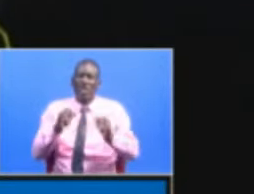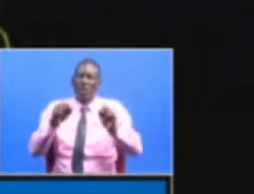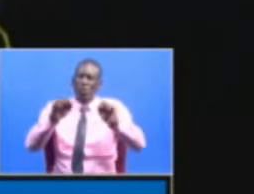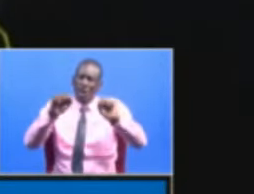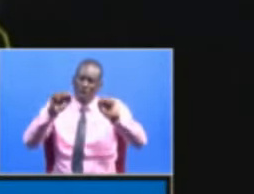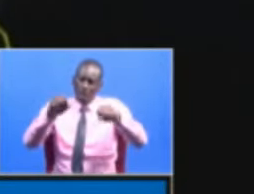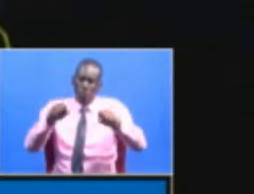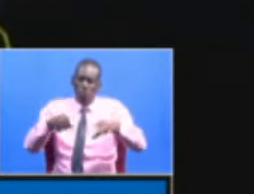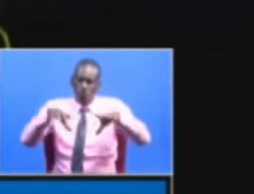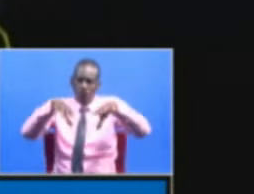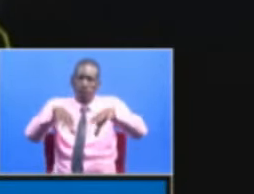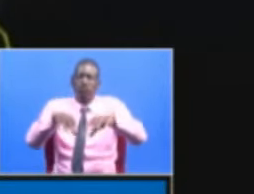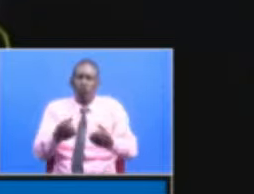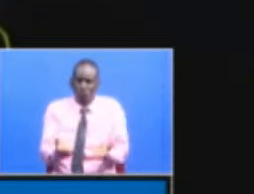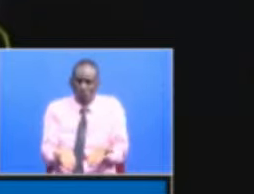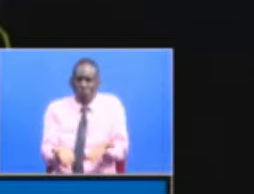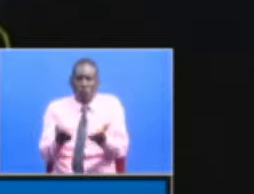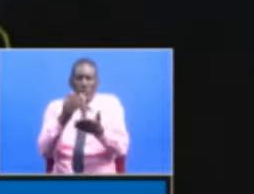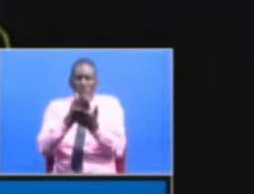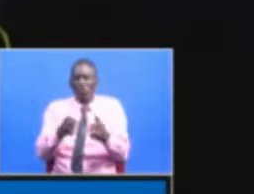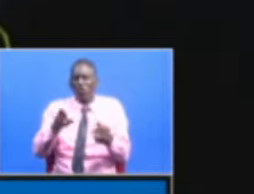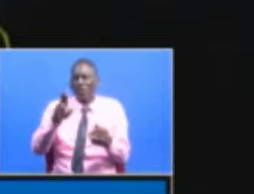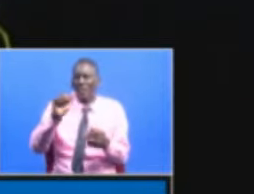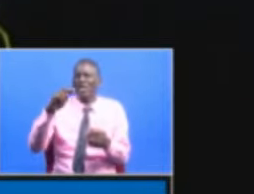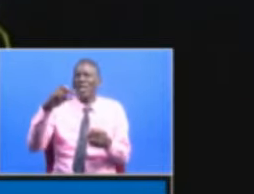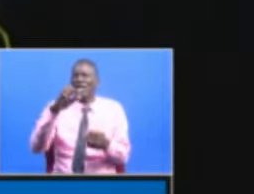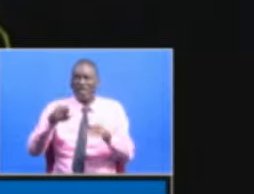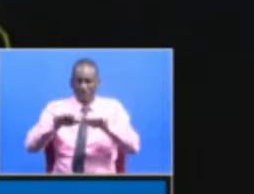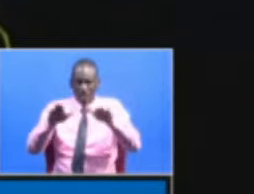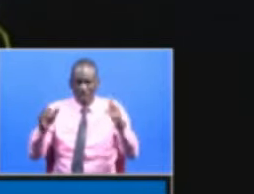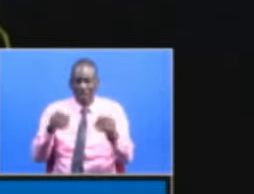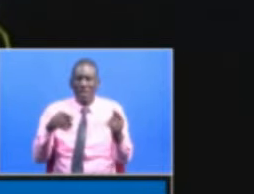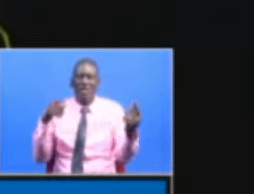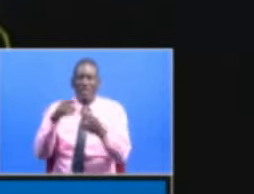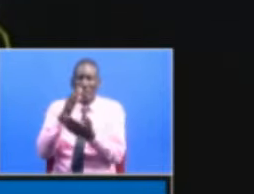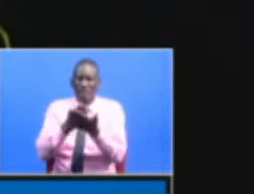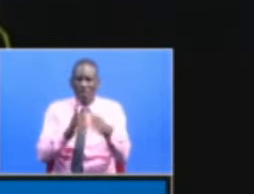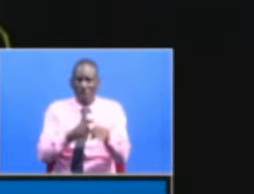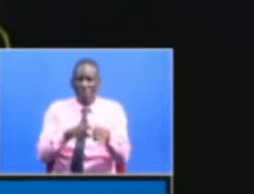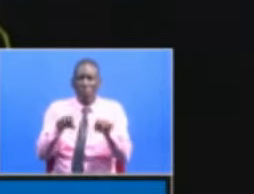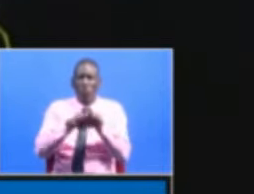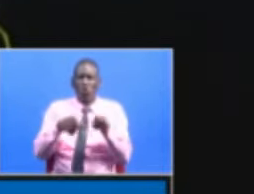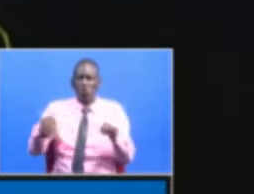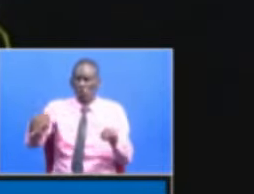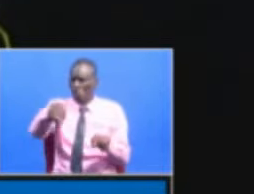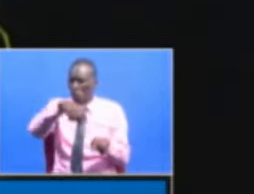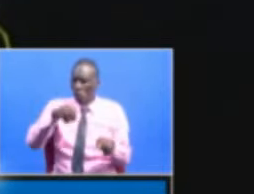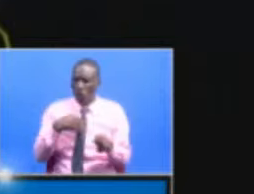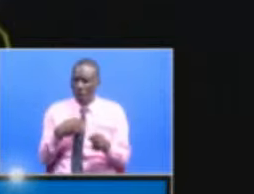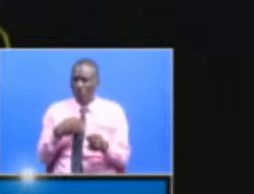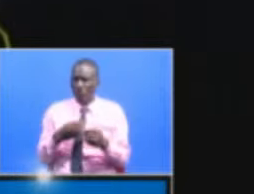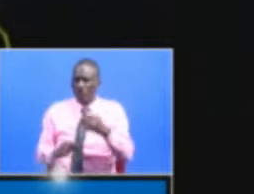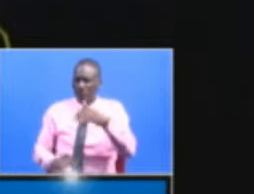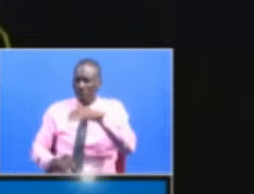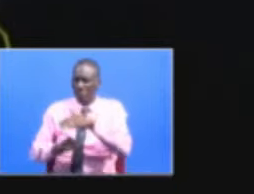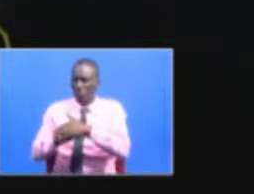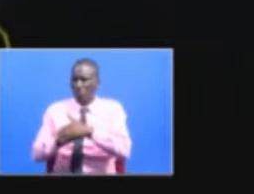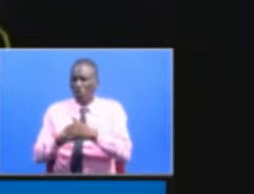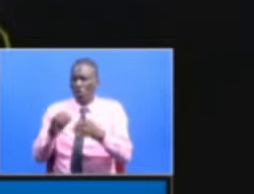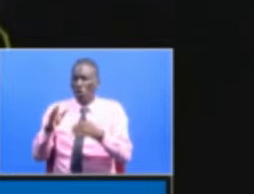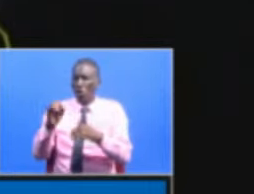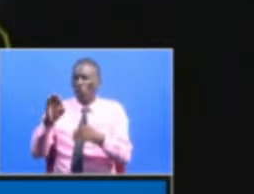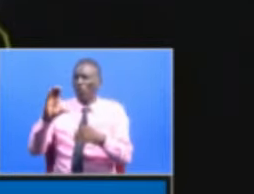these rangelands. Mm-hmm. And up to some point that there's also the incentive of the carbon